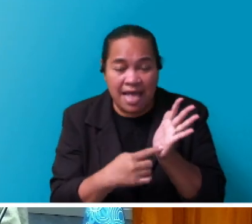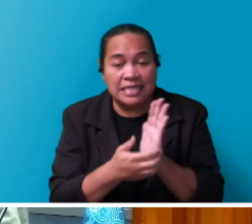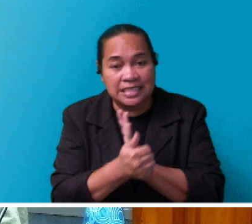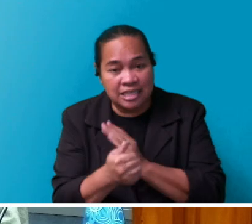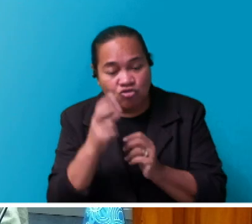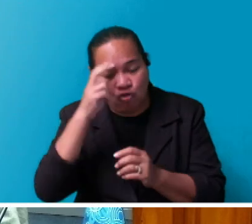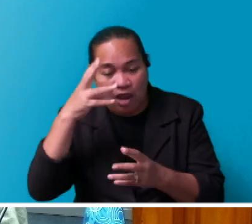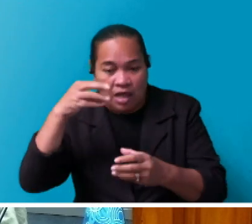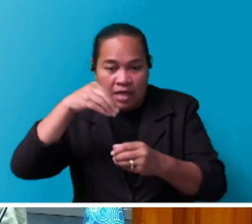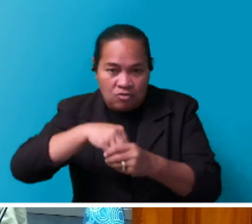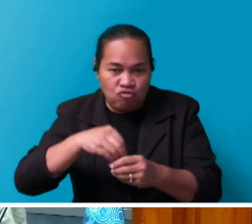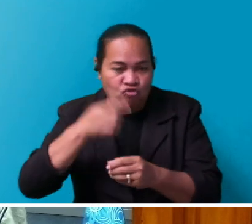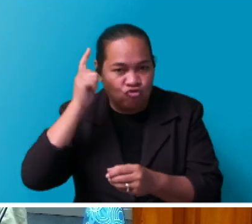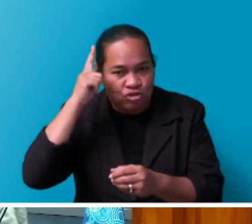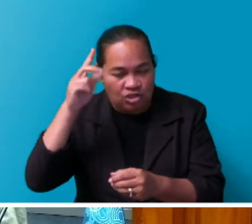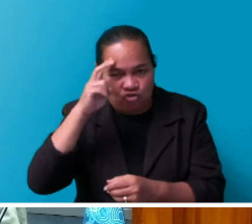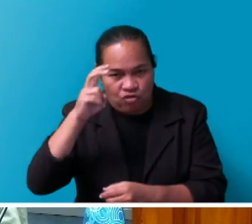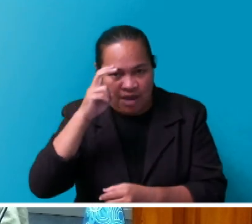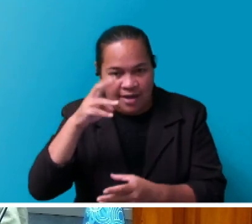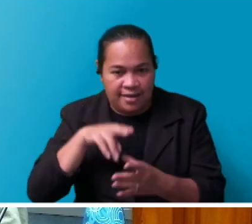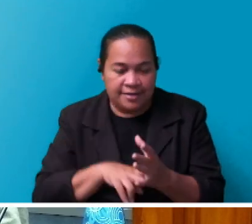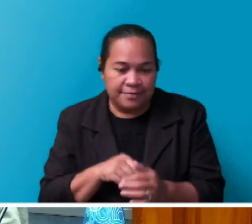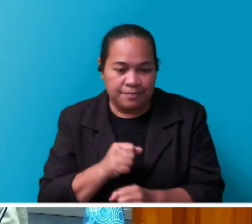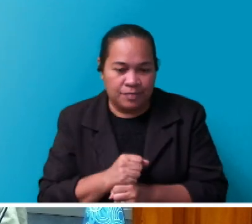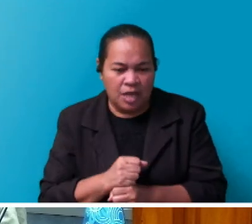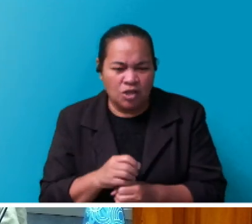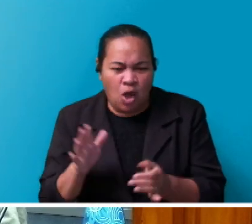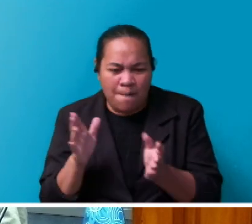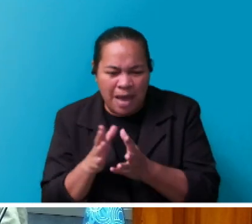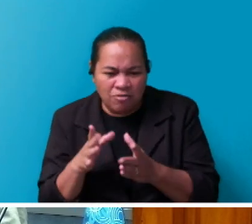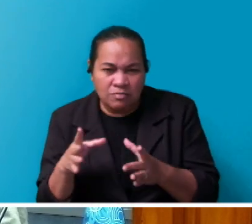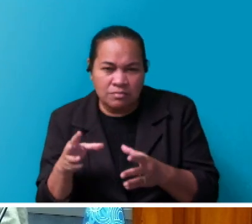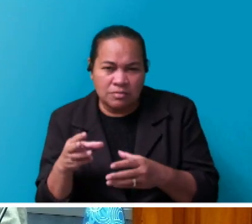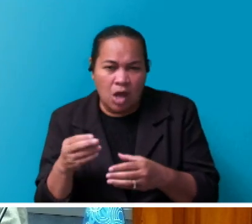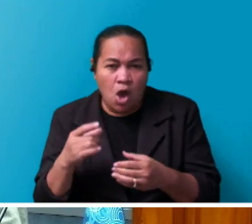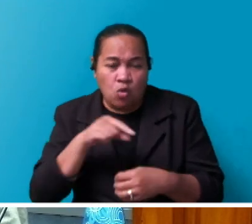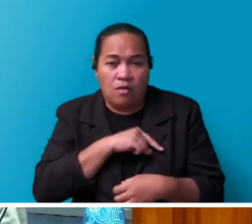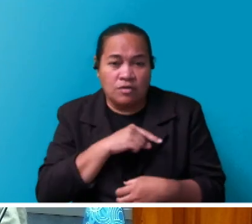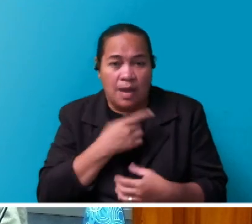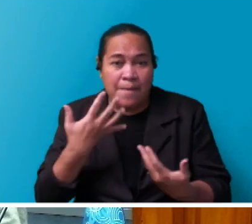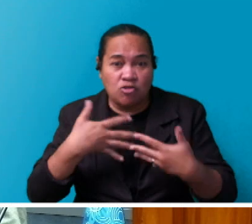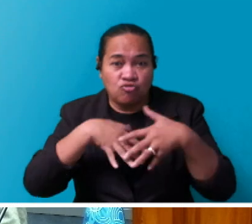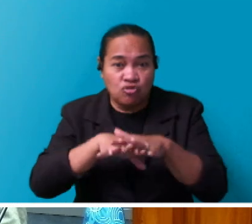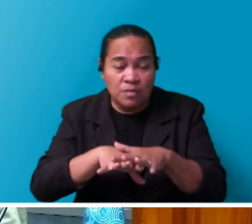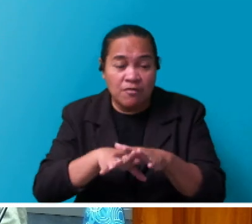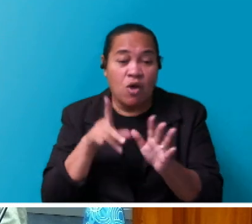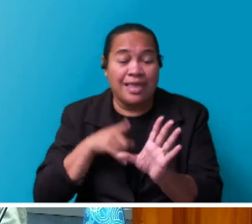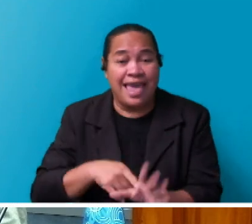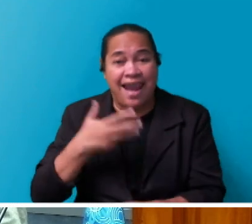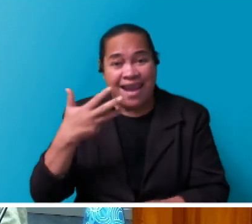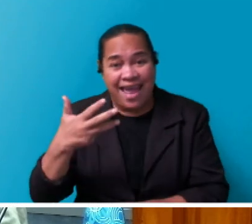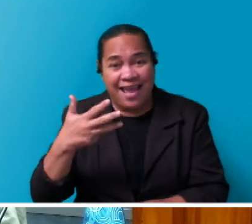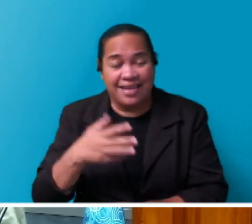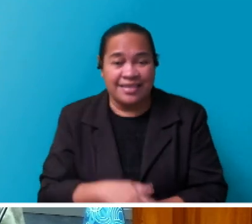in teacher training, the implementation of the micro-qualification mainstreaming of TVET at Year 9